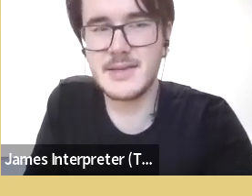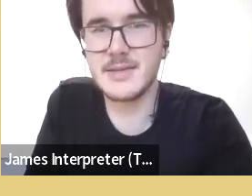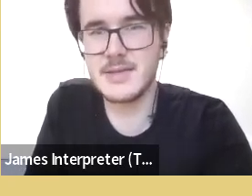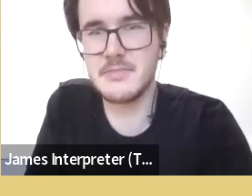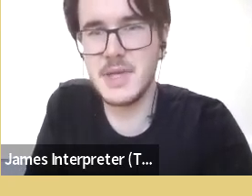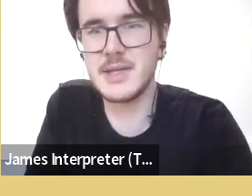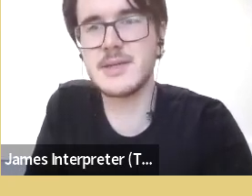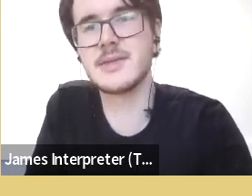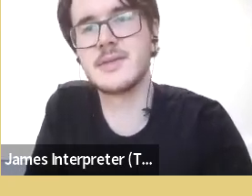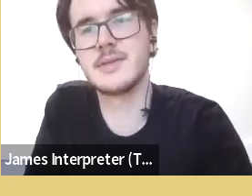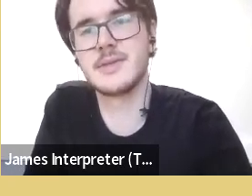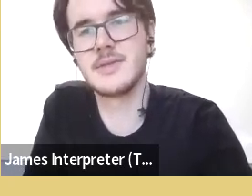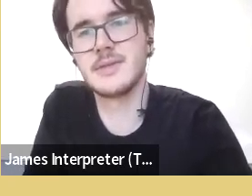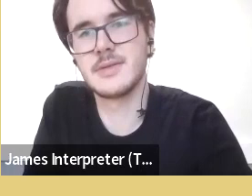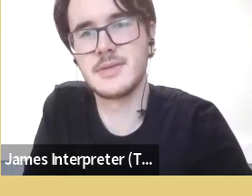Meeting. So meet.